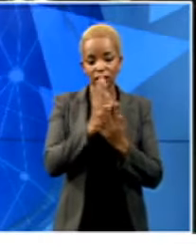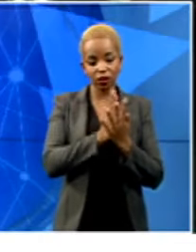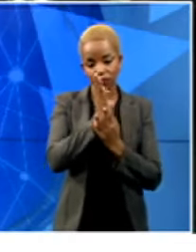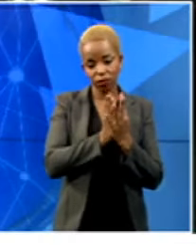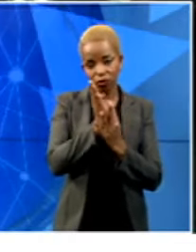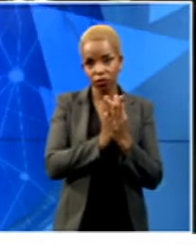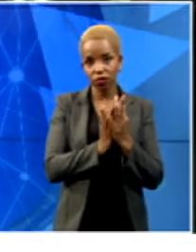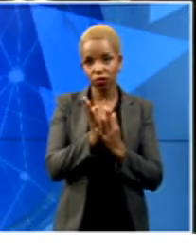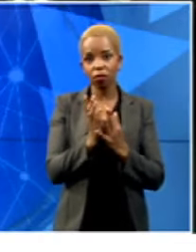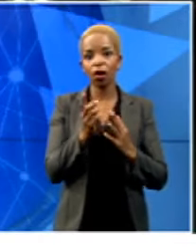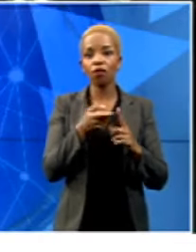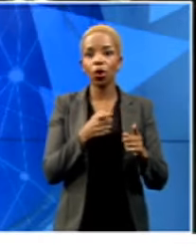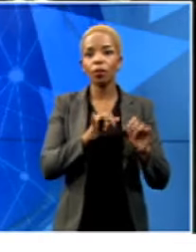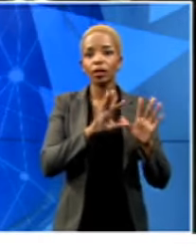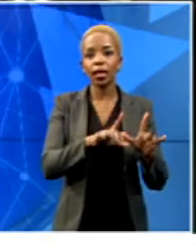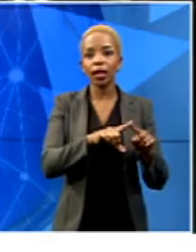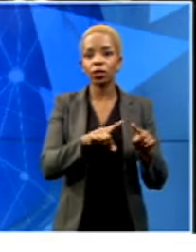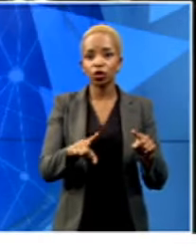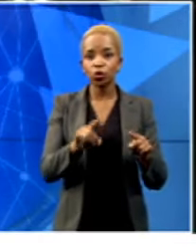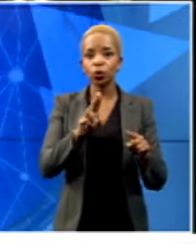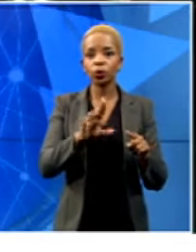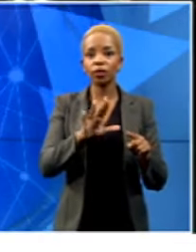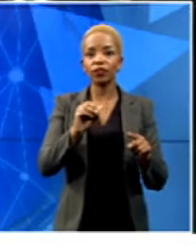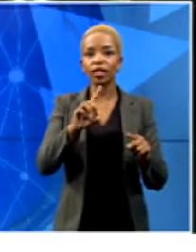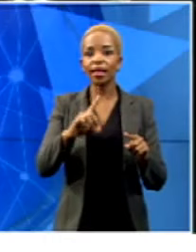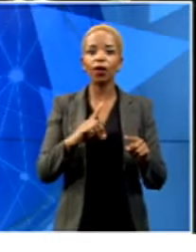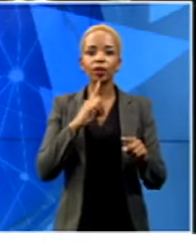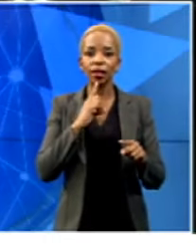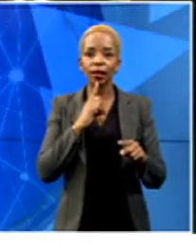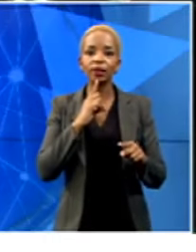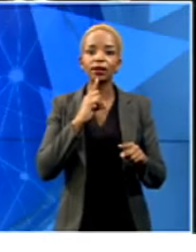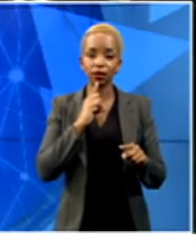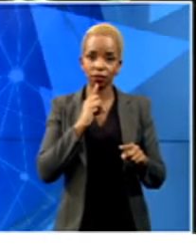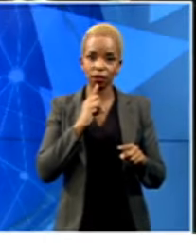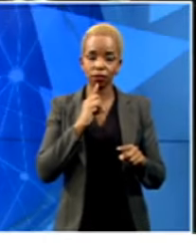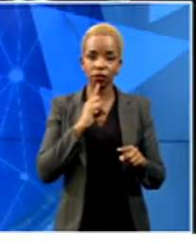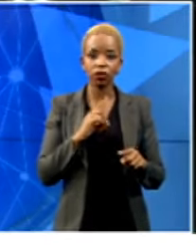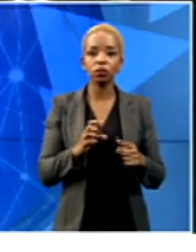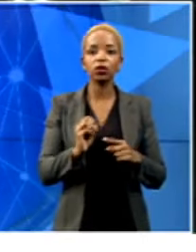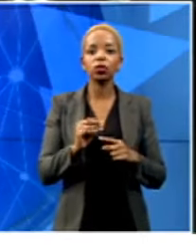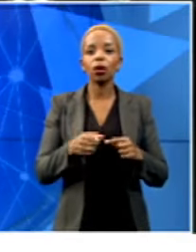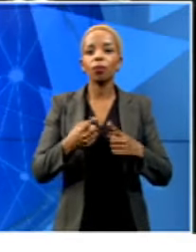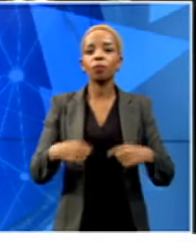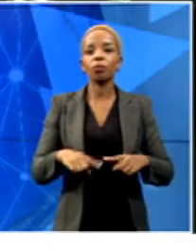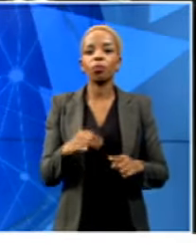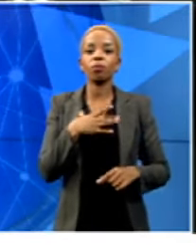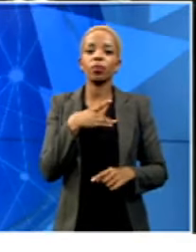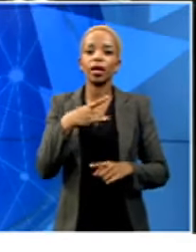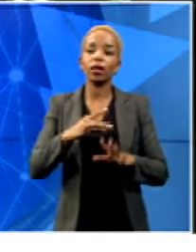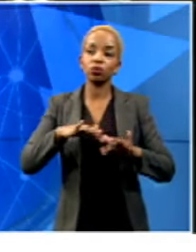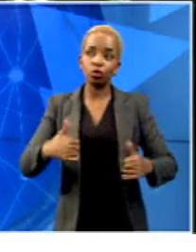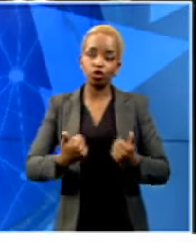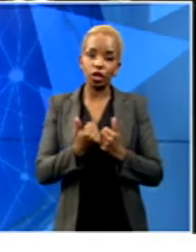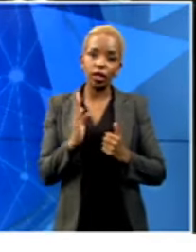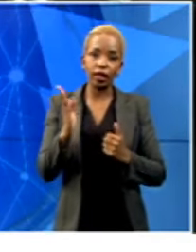to 250,000 Rand. We've sold a few of those already. And we'd like to put the challenge out there to you to go